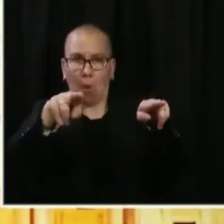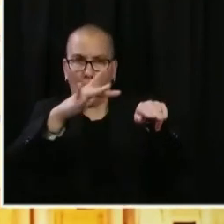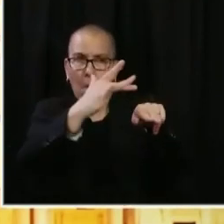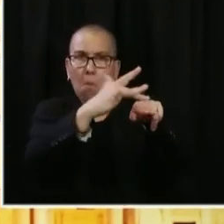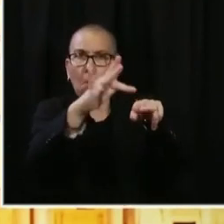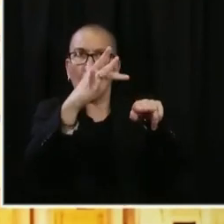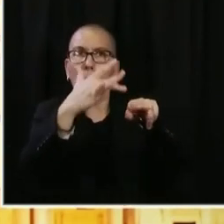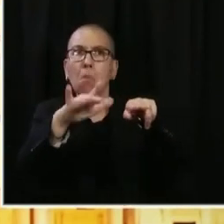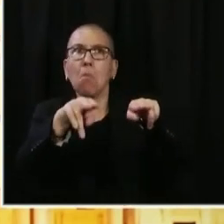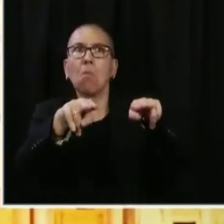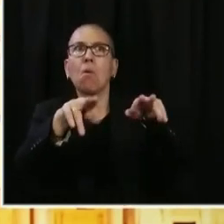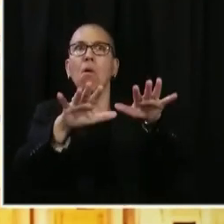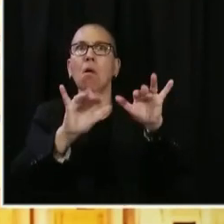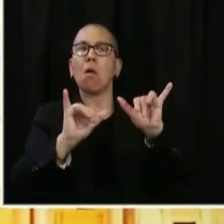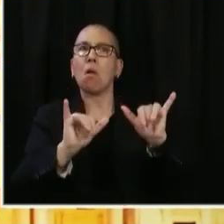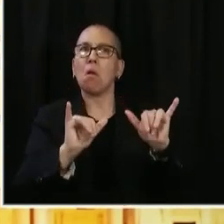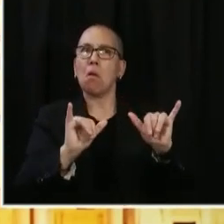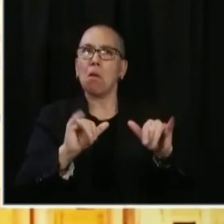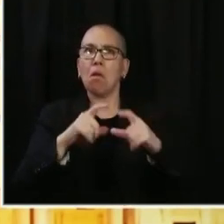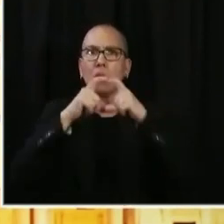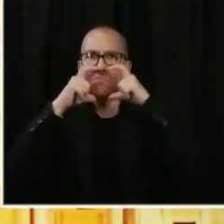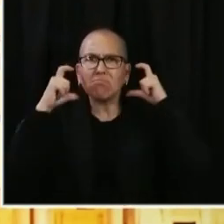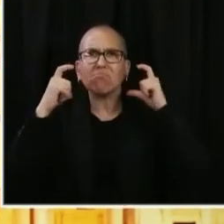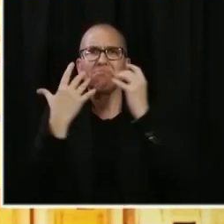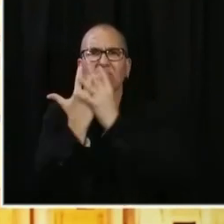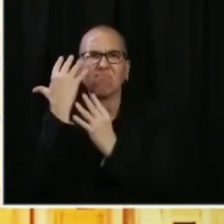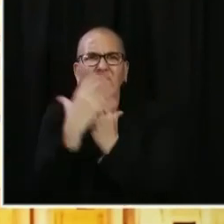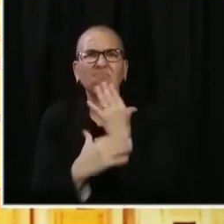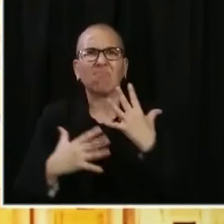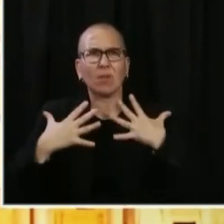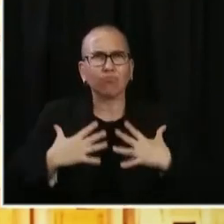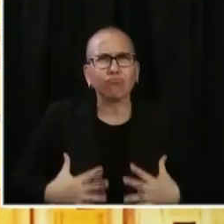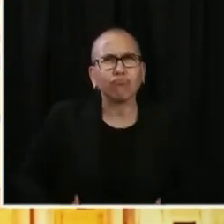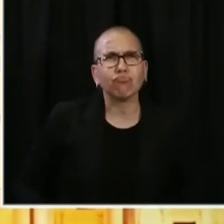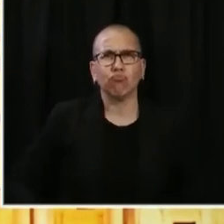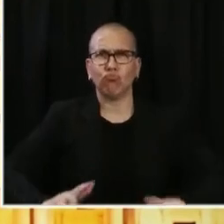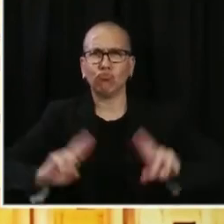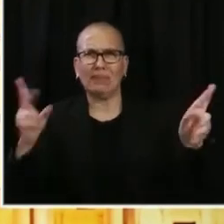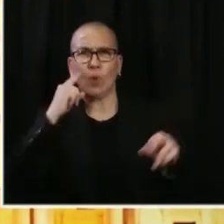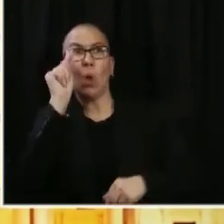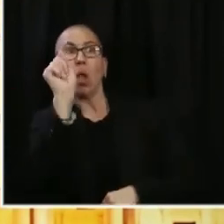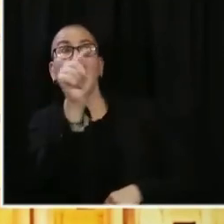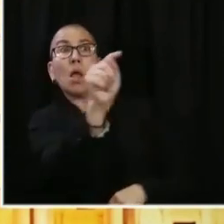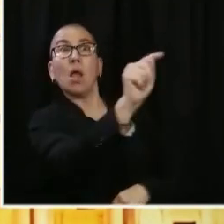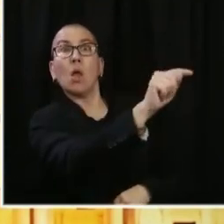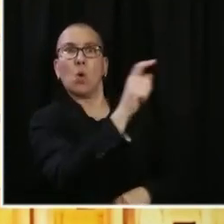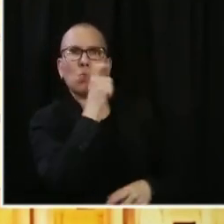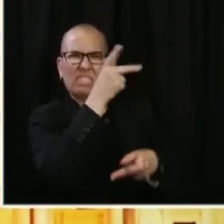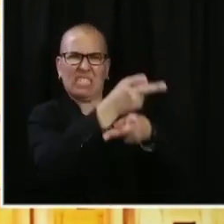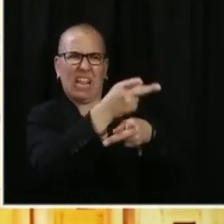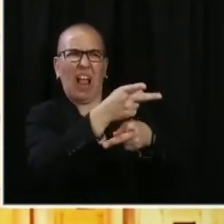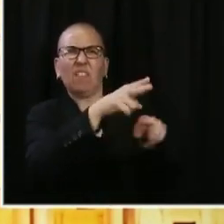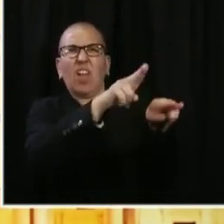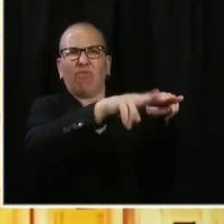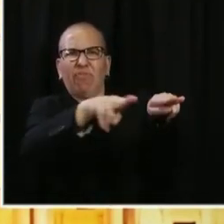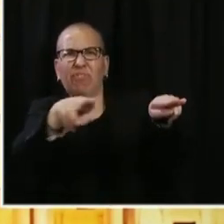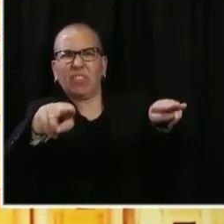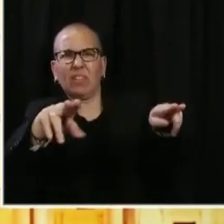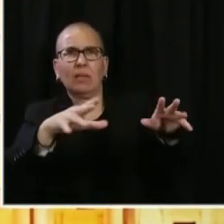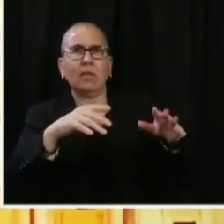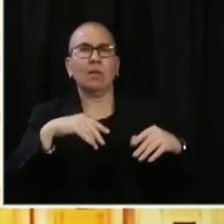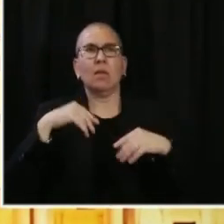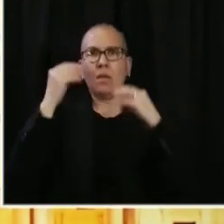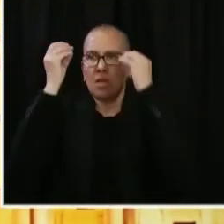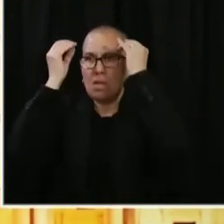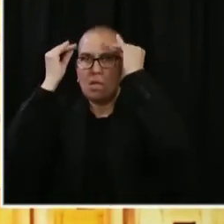masks, gowns, and gloves for the healthcare workers who will have to take care of them. We have strategies for protecting those most vulnerable to